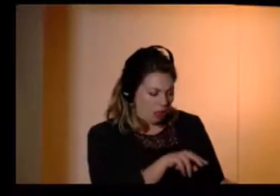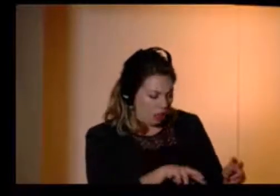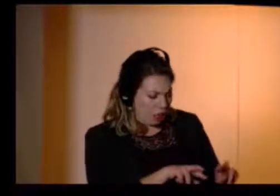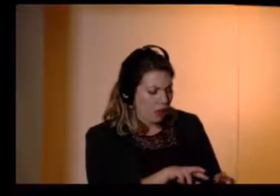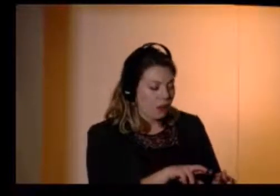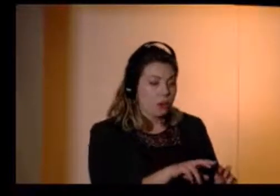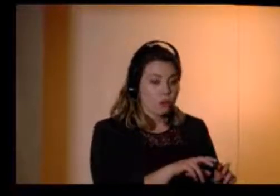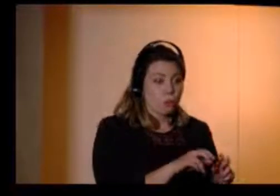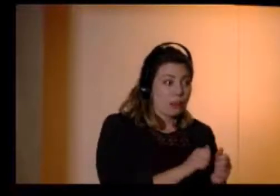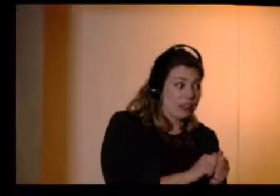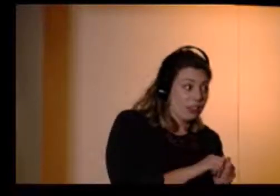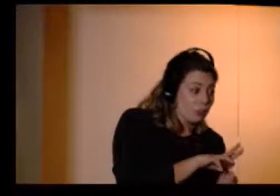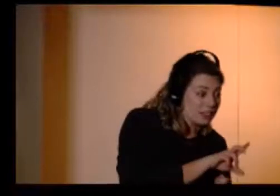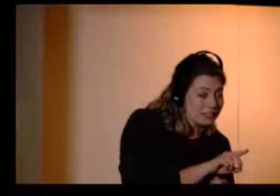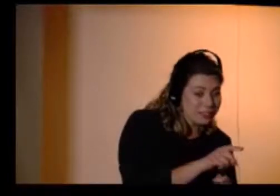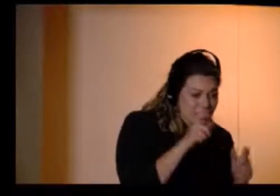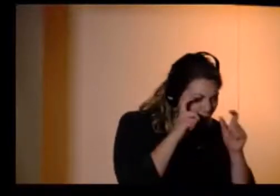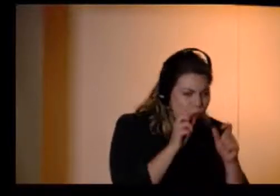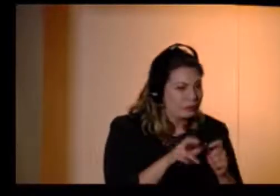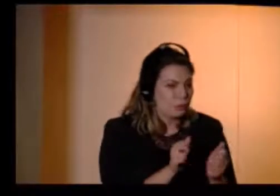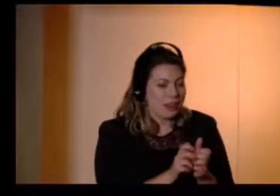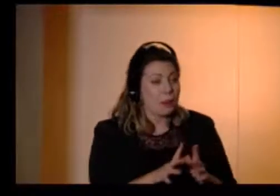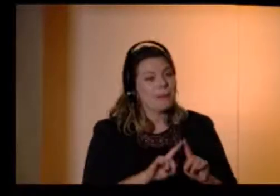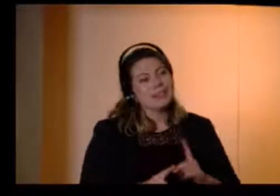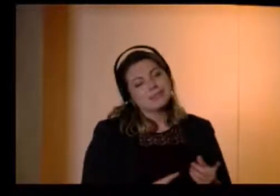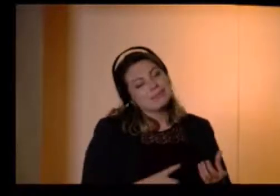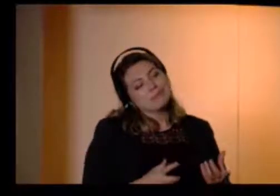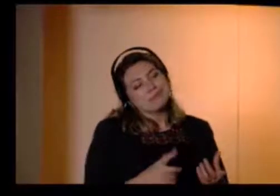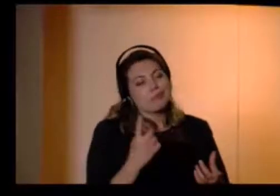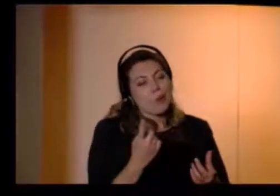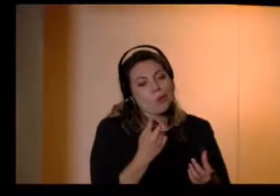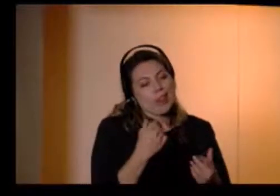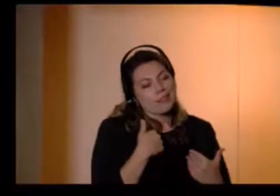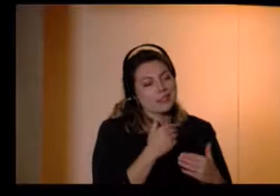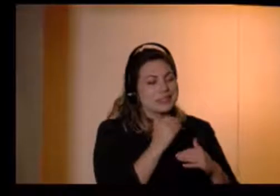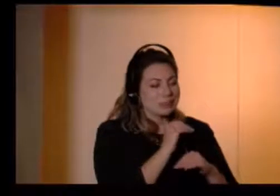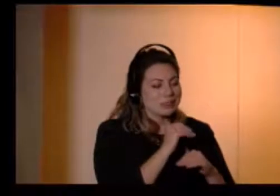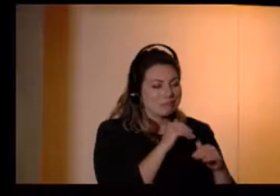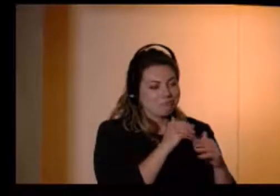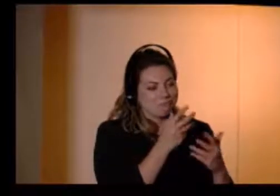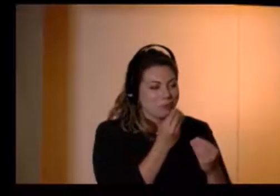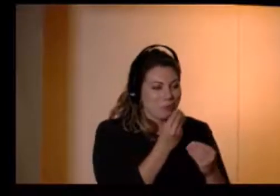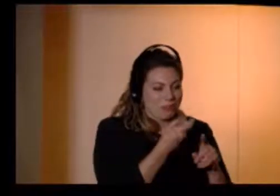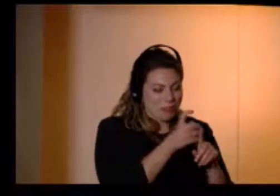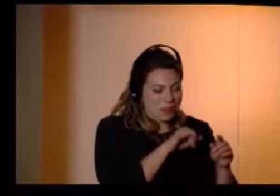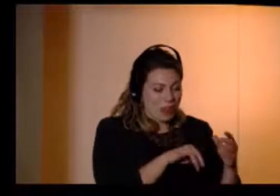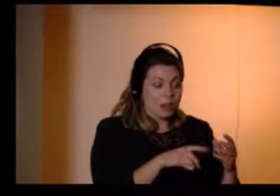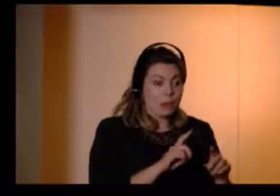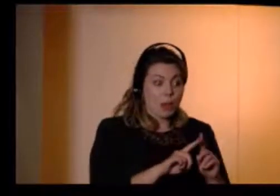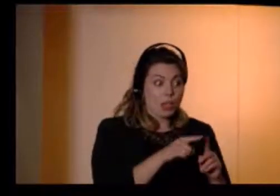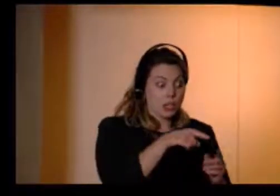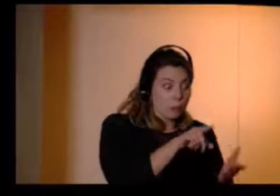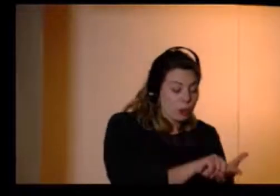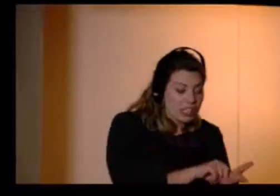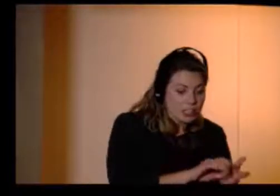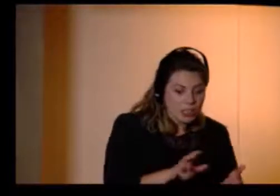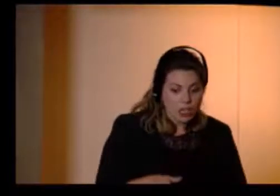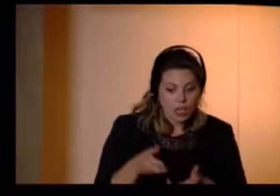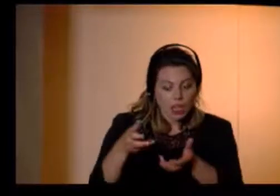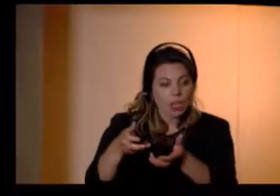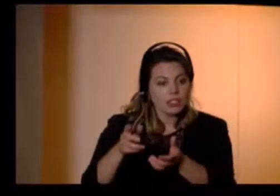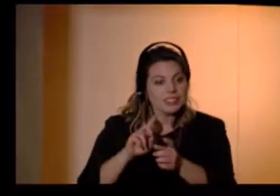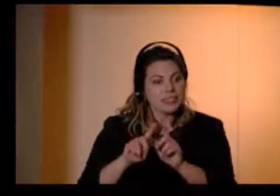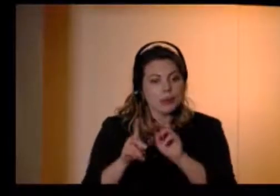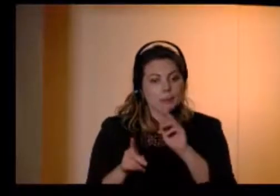without 3D glasses, and there's only so much you can gain from that. And when he printed them out and handed them to the researchers, even people who had